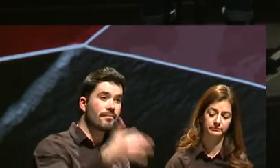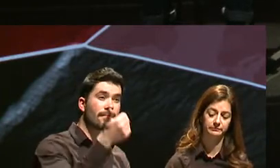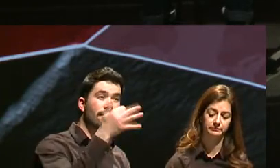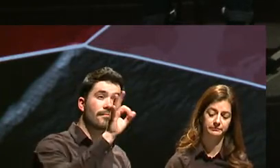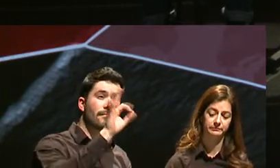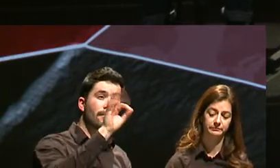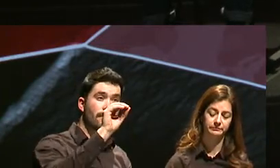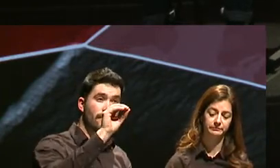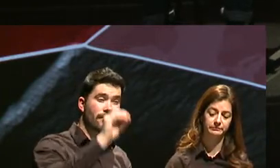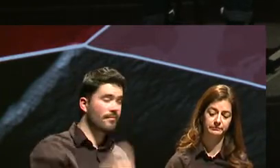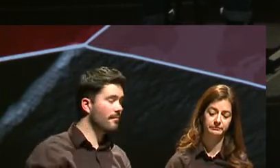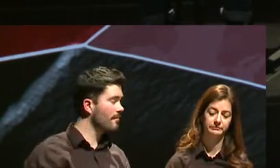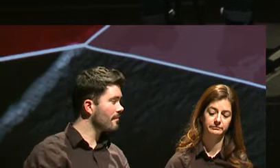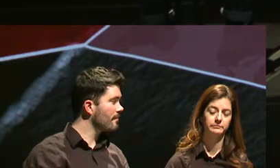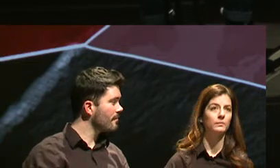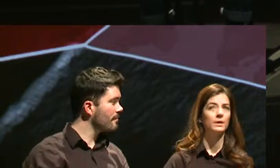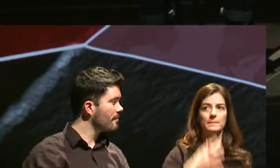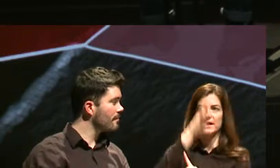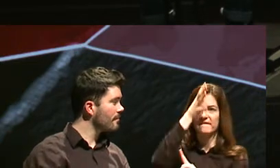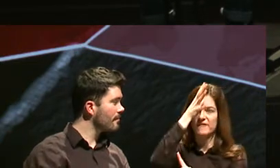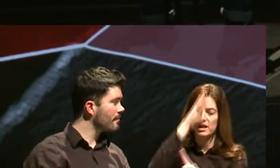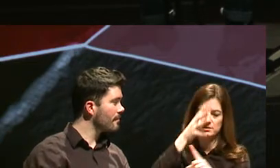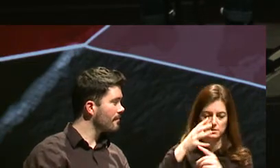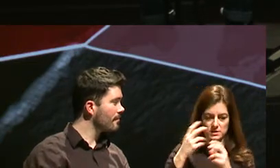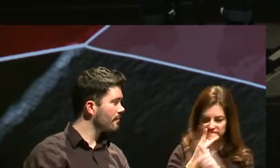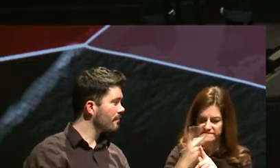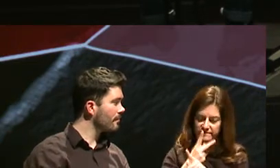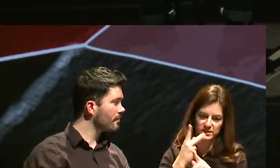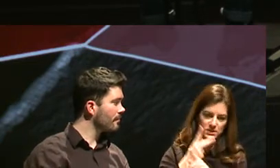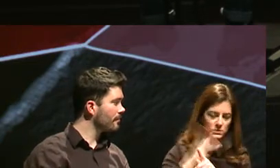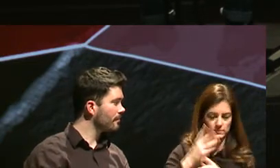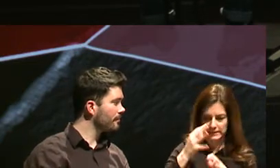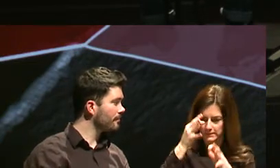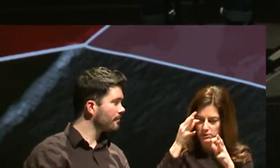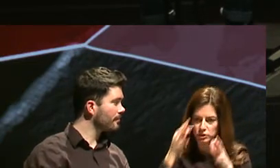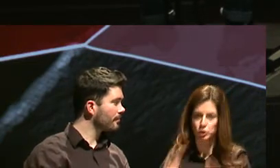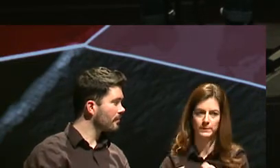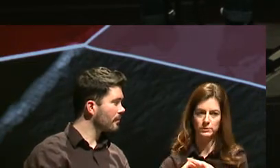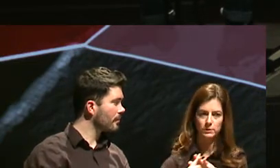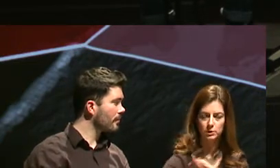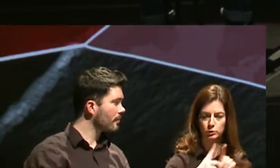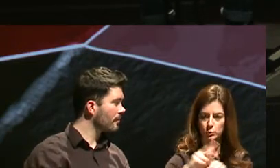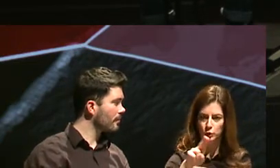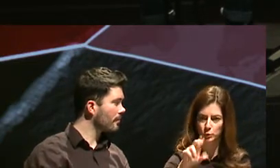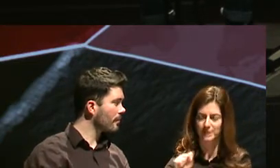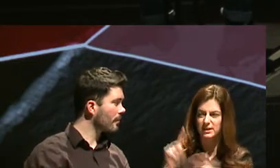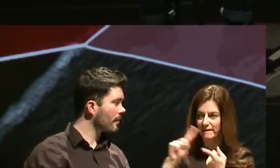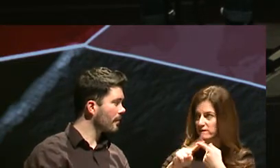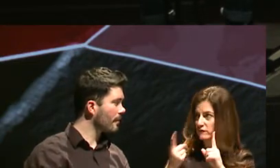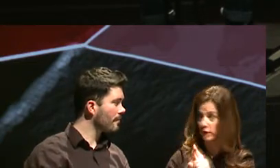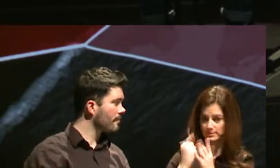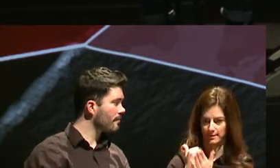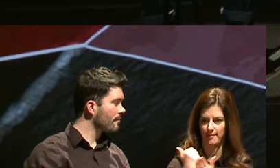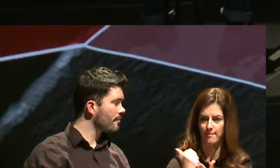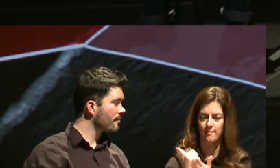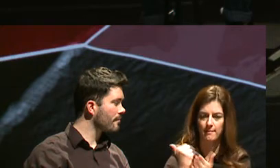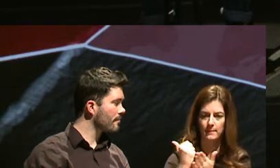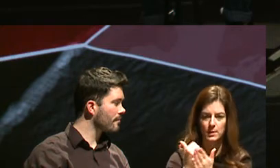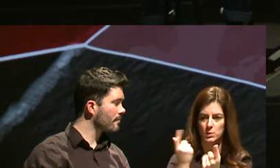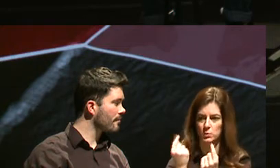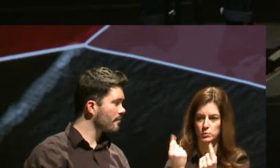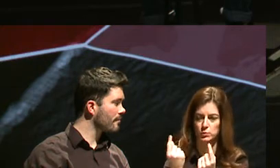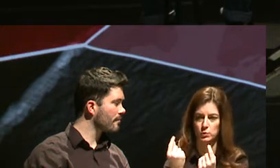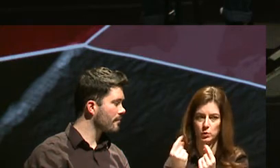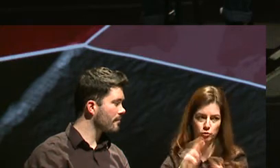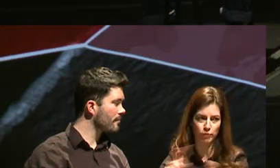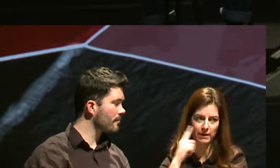1990. My father is determined to escape to the United States. His friends risk everything to help him. They take him to the airport, hiding in the